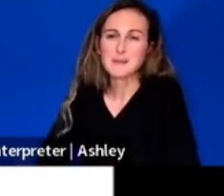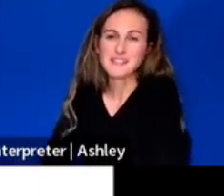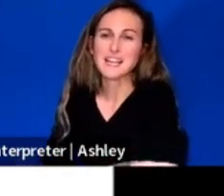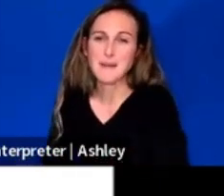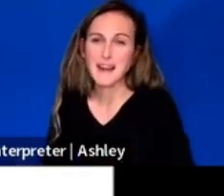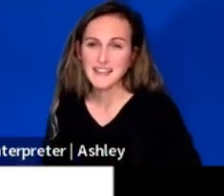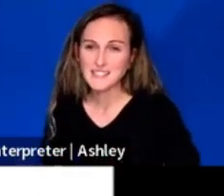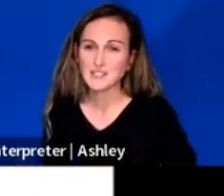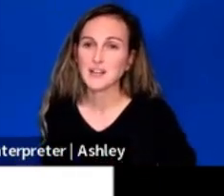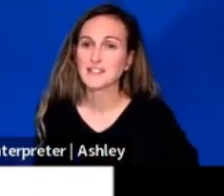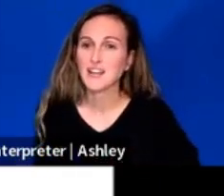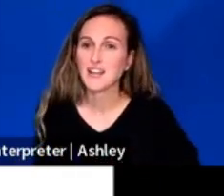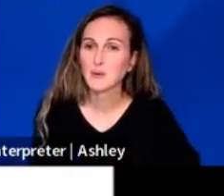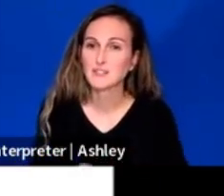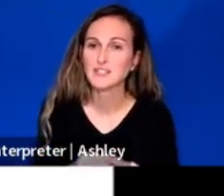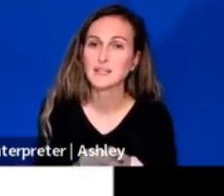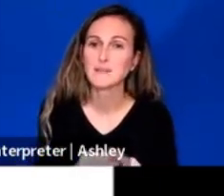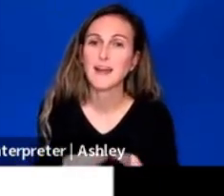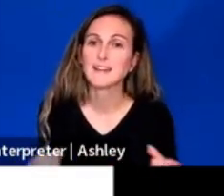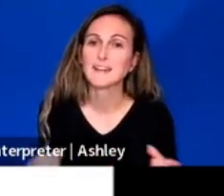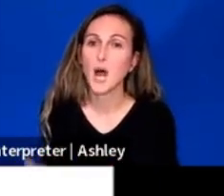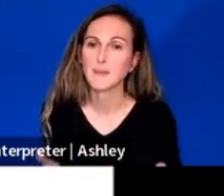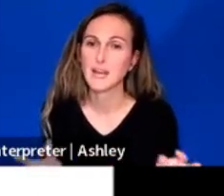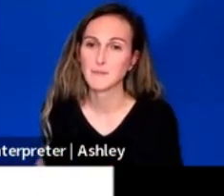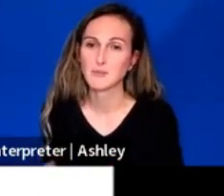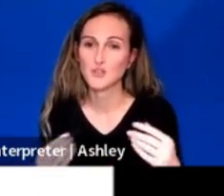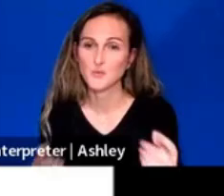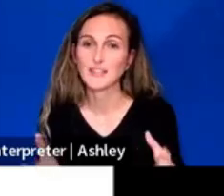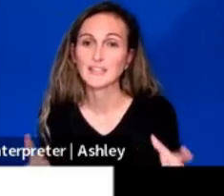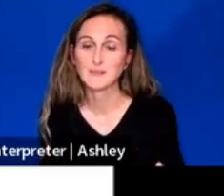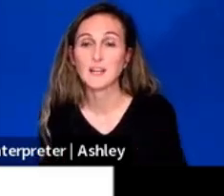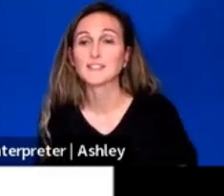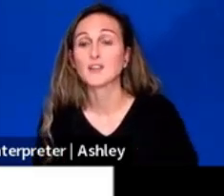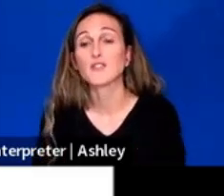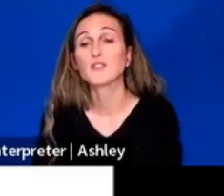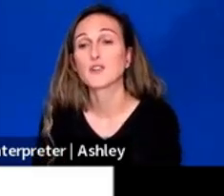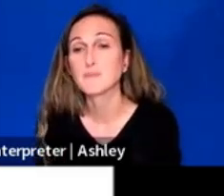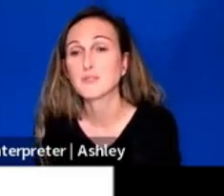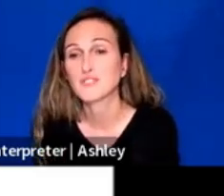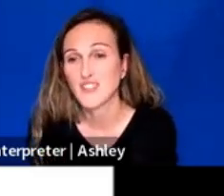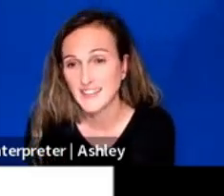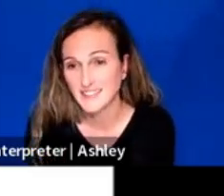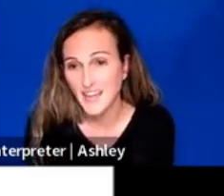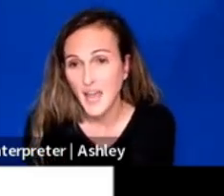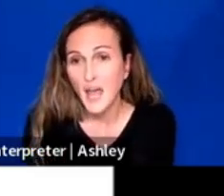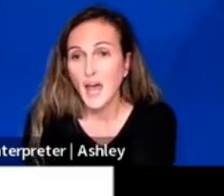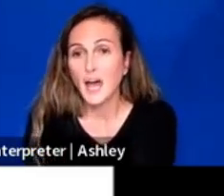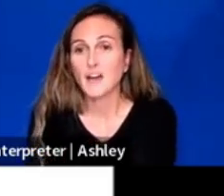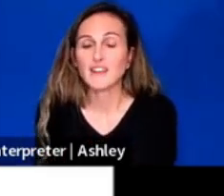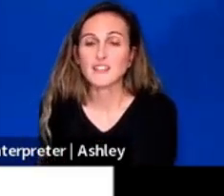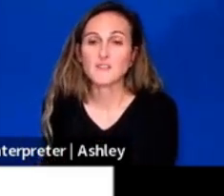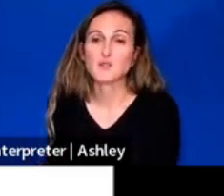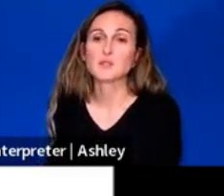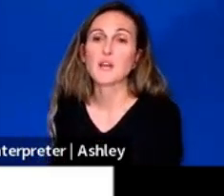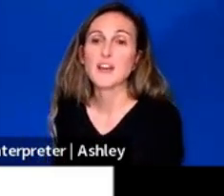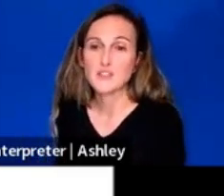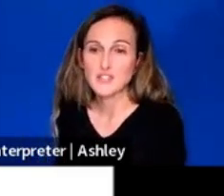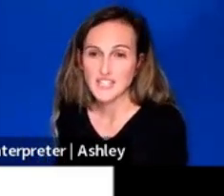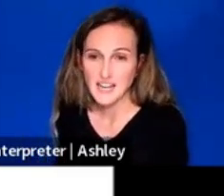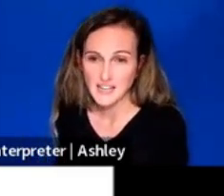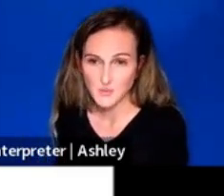It's going to be the same answer. A deaf person might not be able to read lips. I'll tell you, 30% of